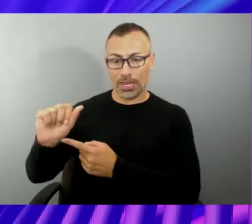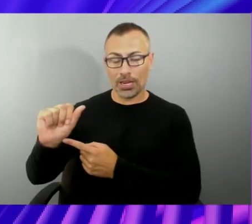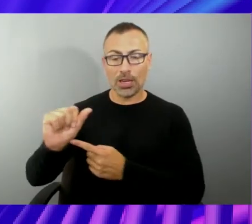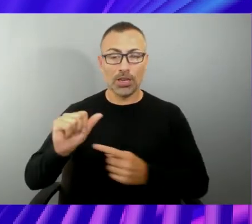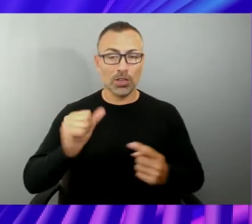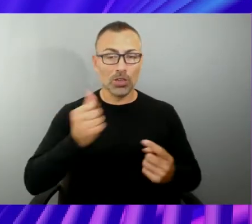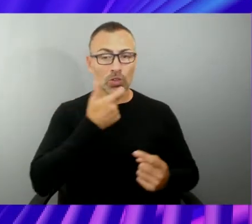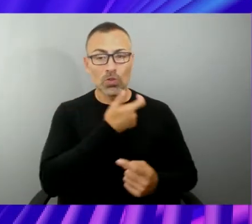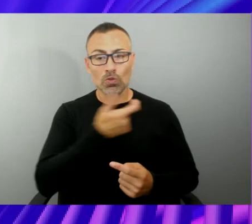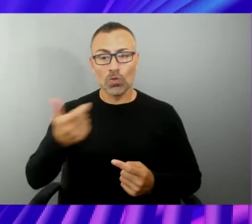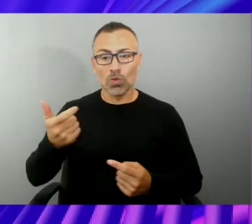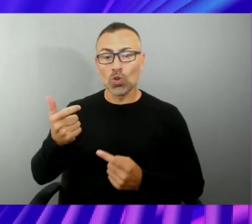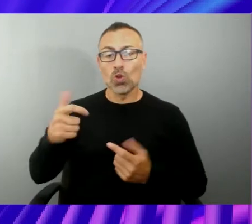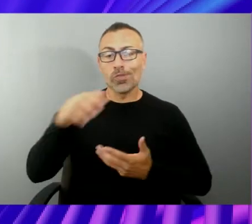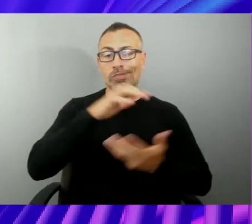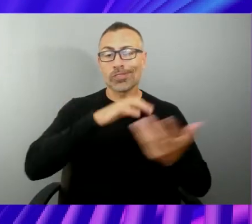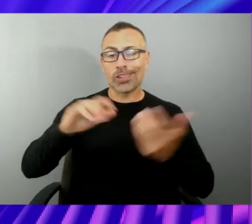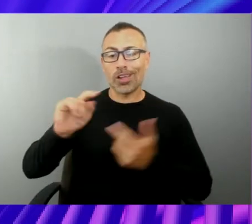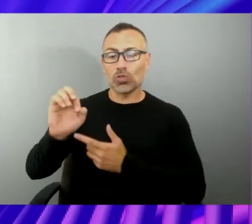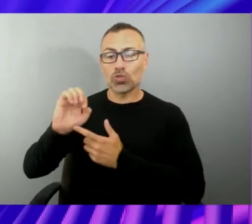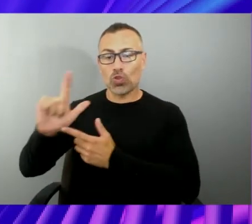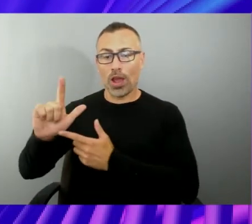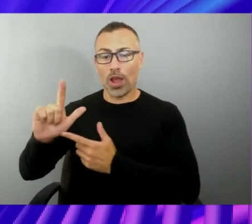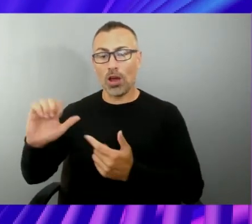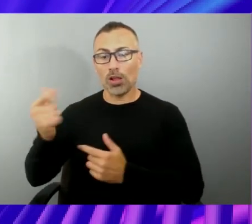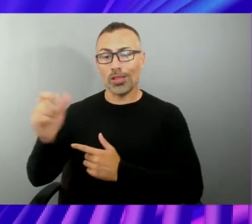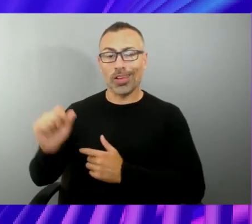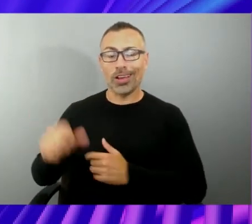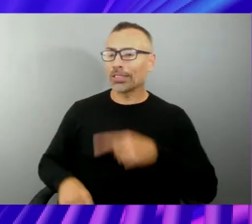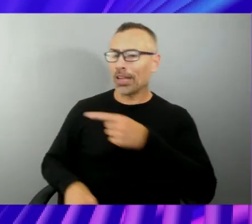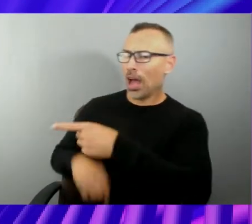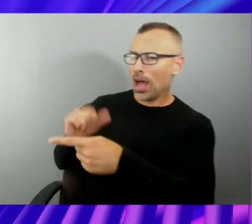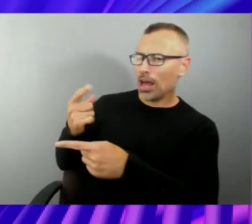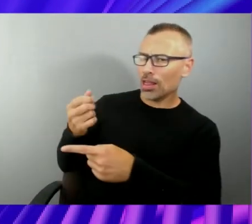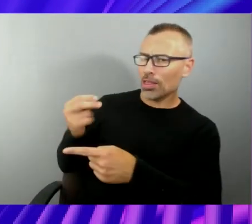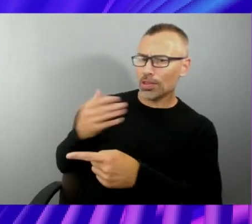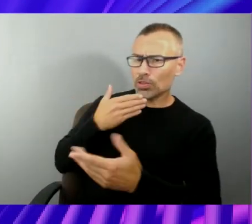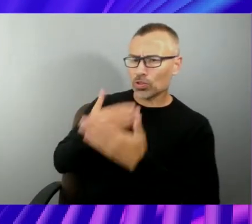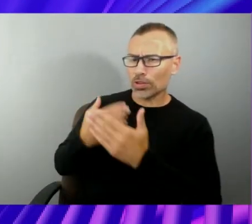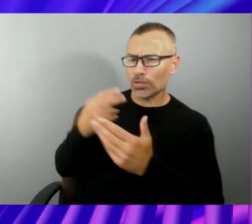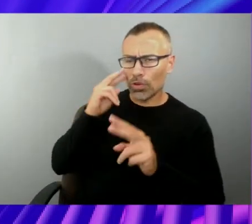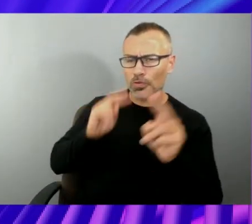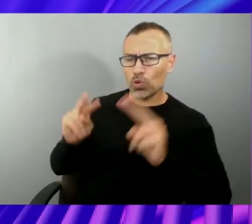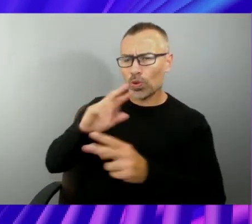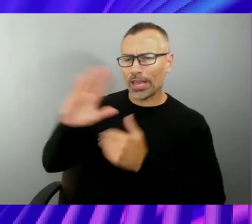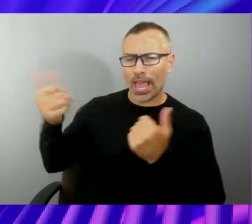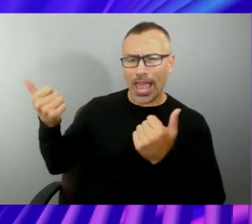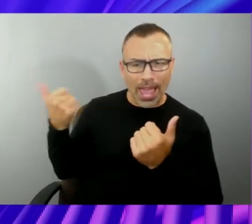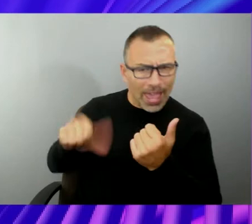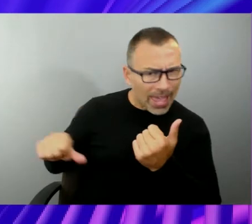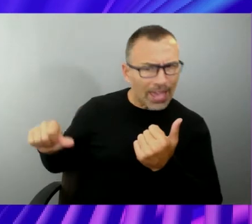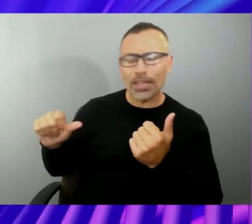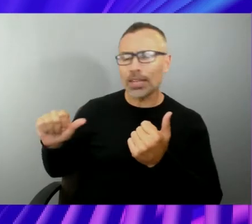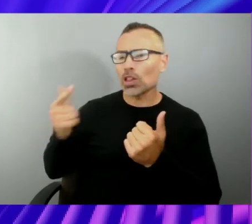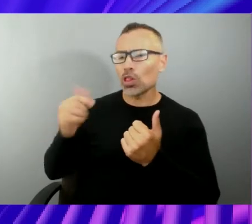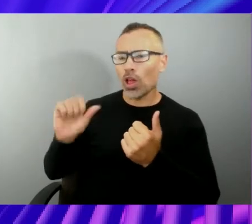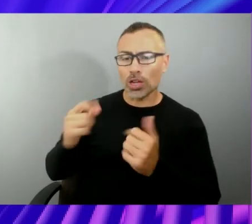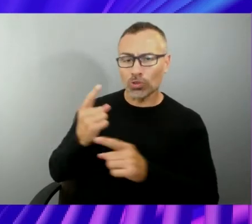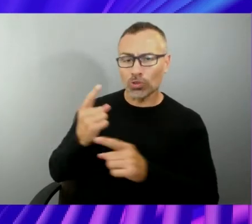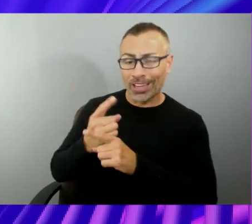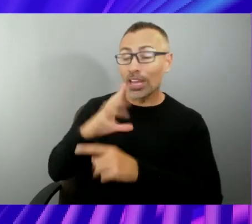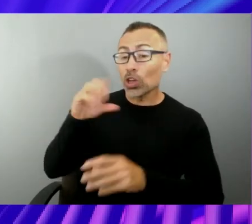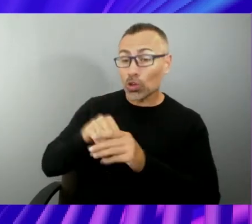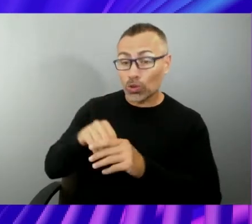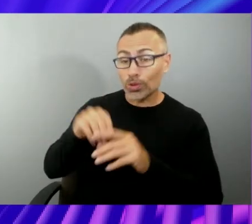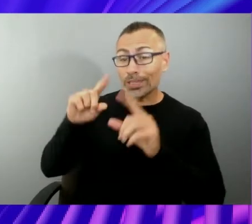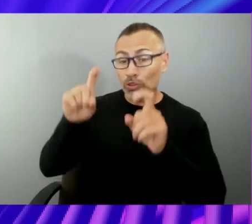for any flat logs, right? Log files, exactly. CSVs, and searching those with SQL. Yeah, that's correct. So I'm going to issue this query